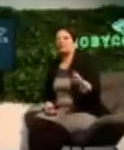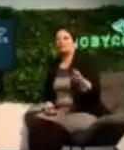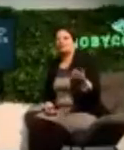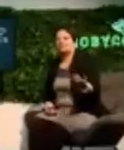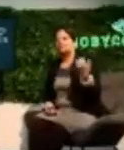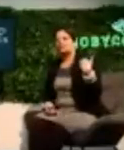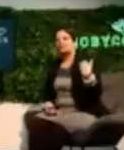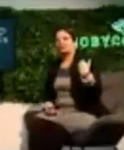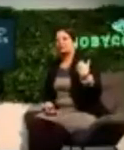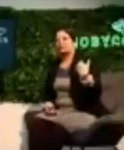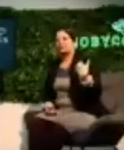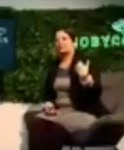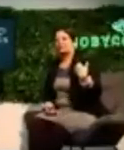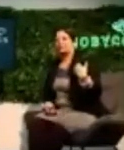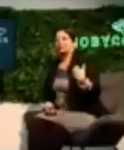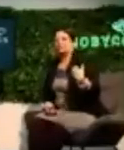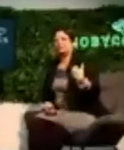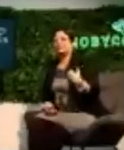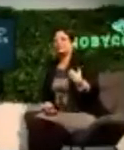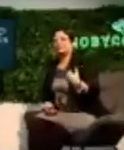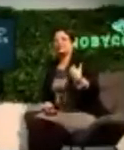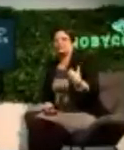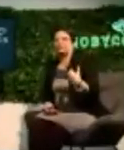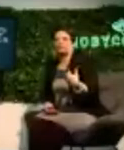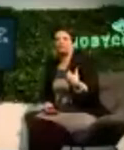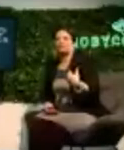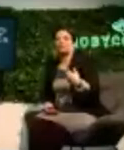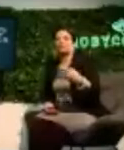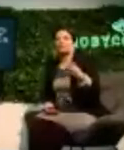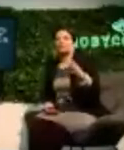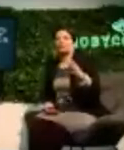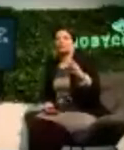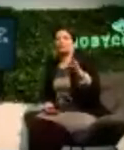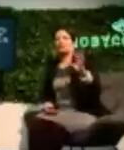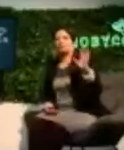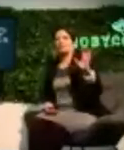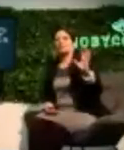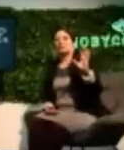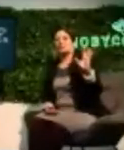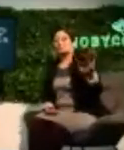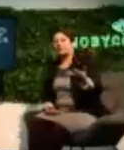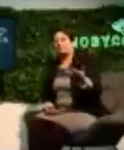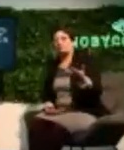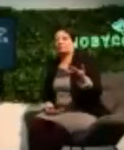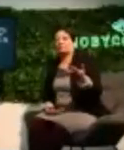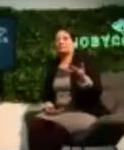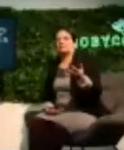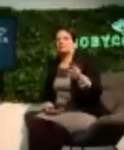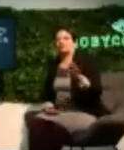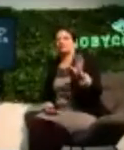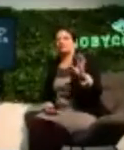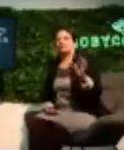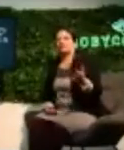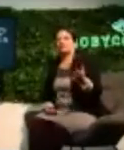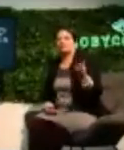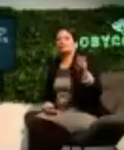along is also the direct connection to the local university, TU Delft. So not only are there lots of families living in this neighborhood,